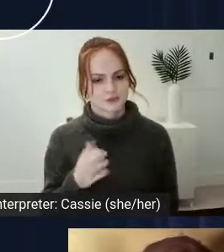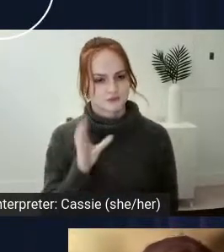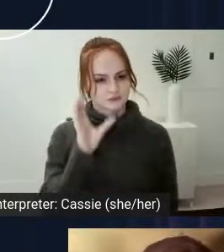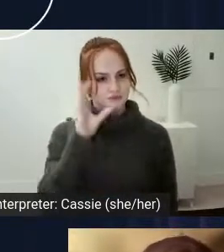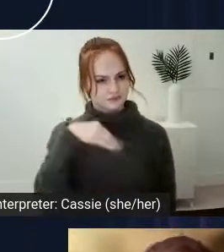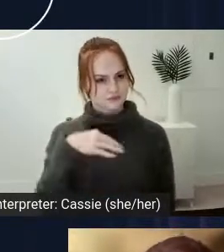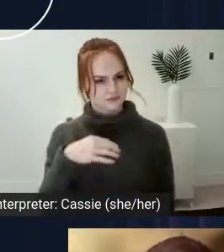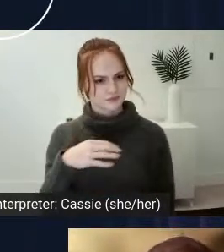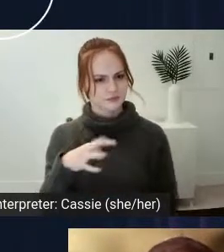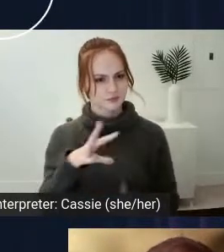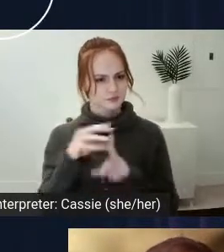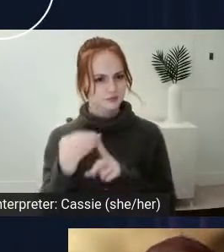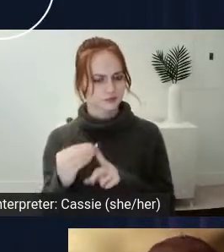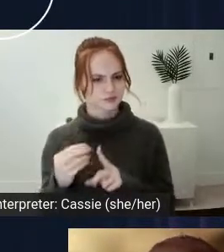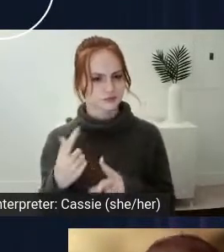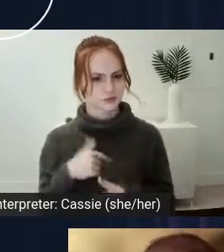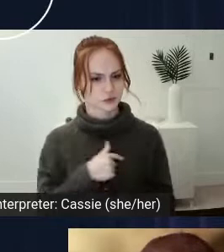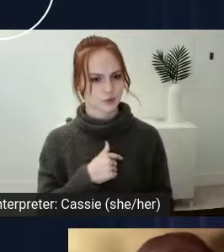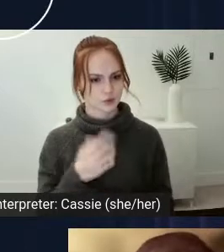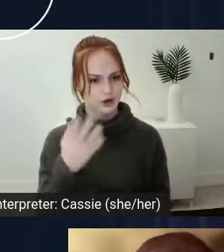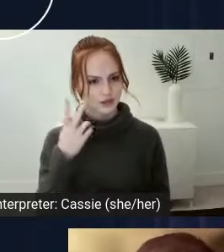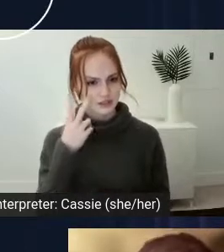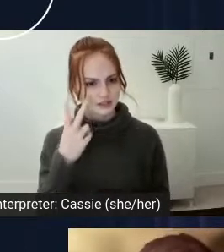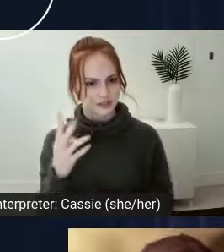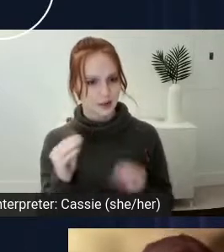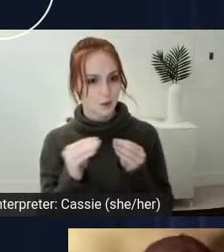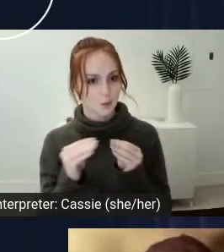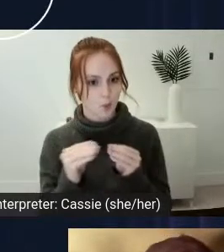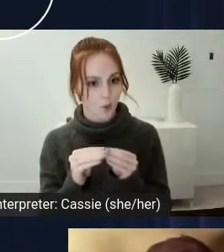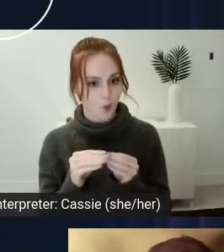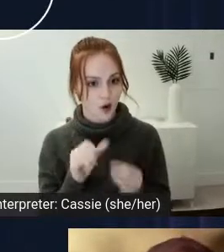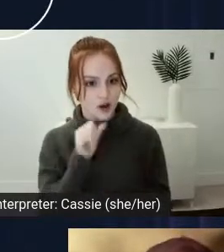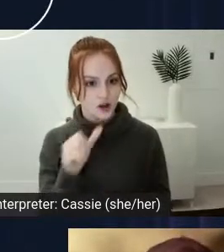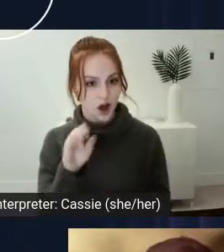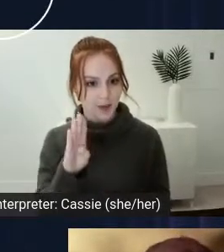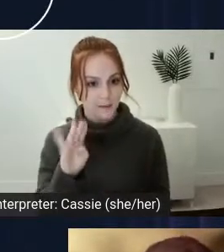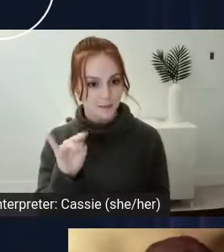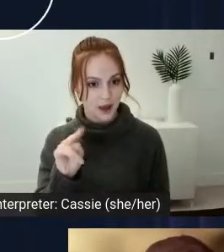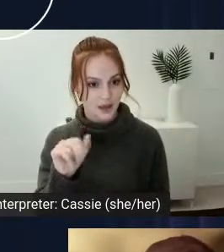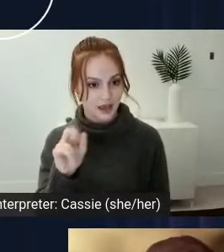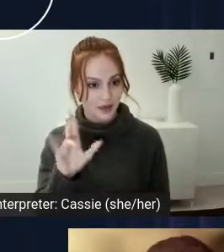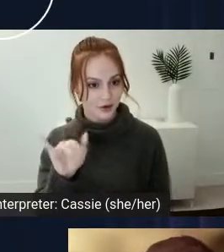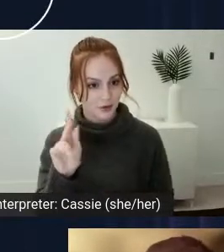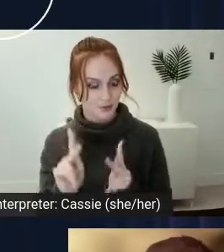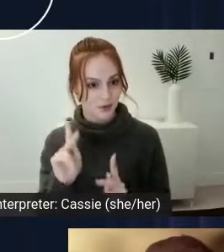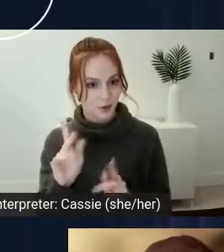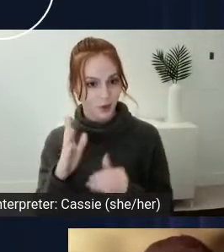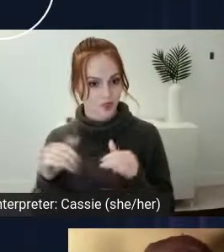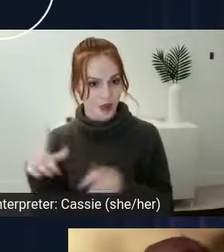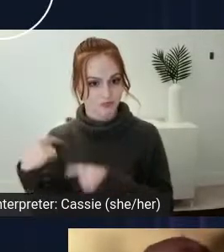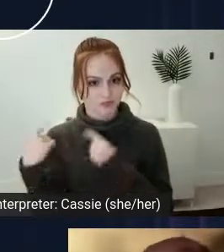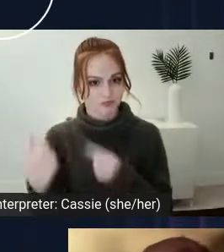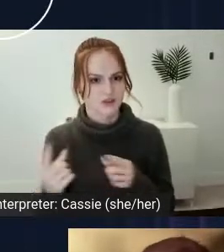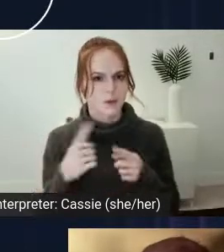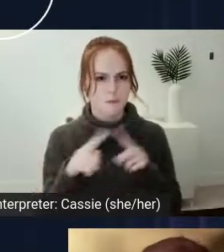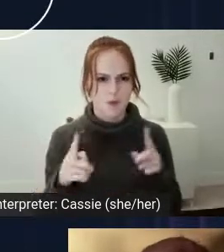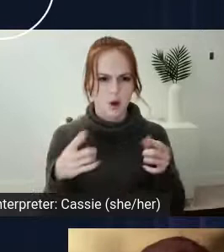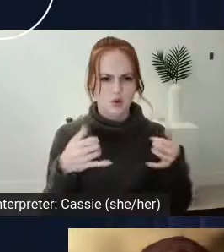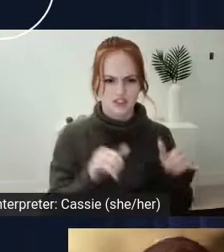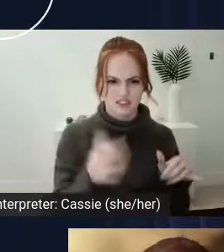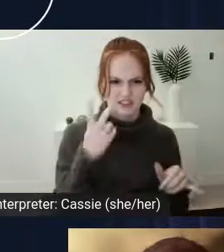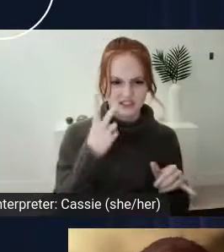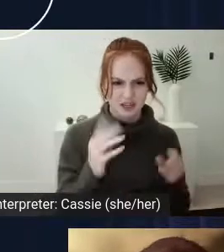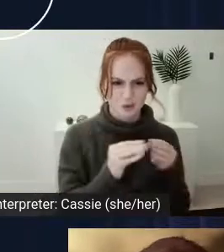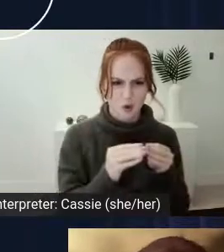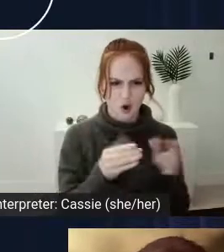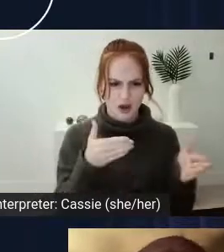more trans and non-binary people than ever before. And yet we're seeing more anti-trans legislation than ever